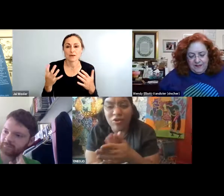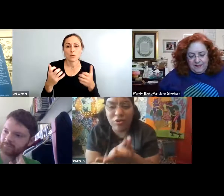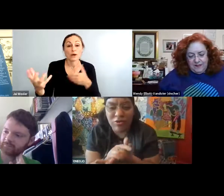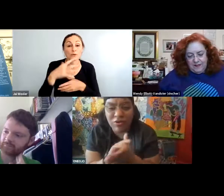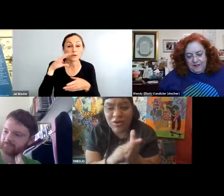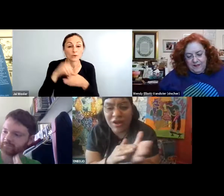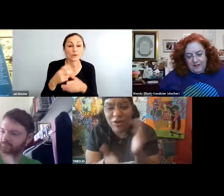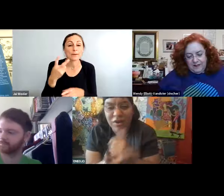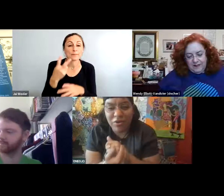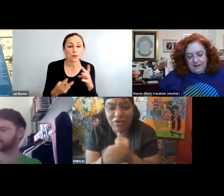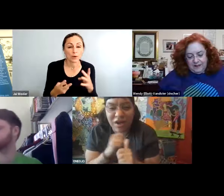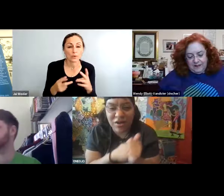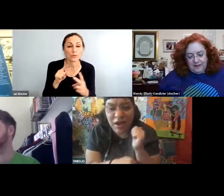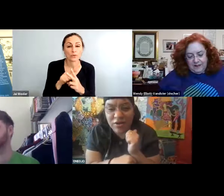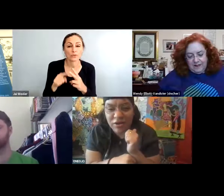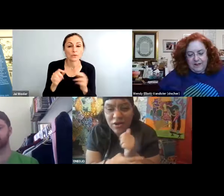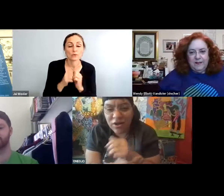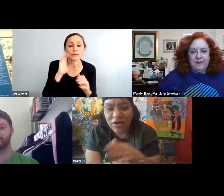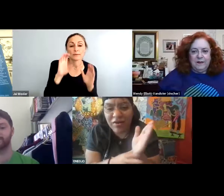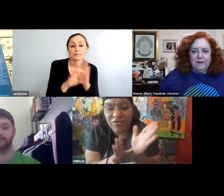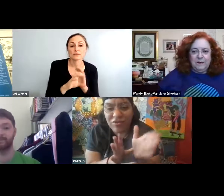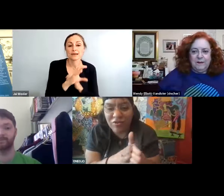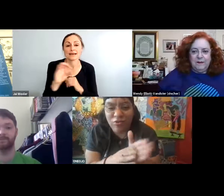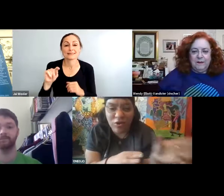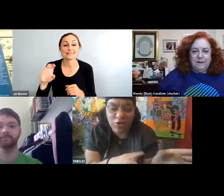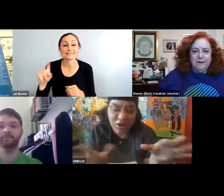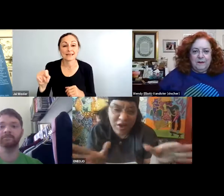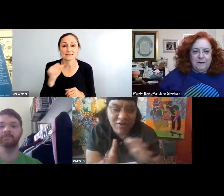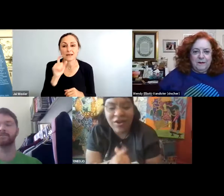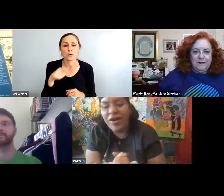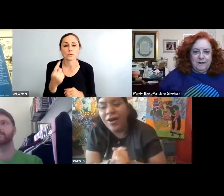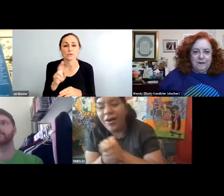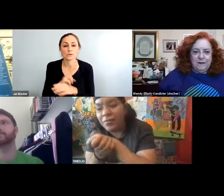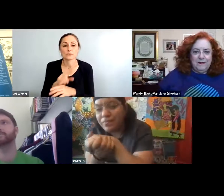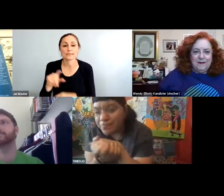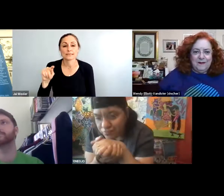incorporate both of those things with images and text instead of just usually using text.